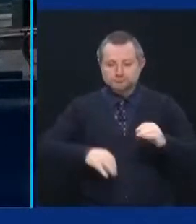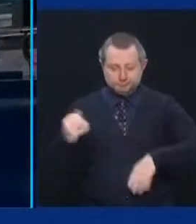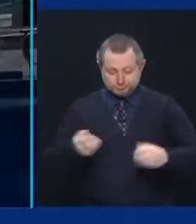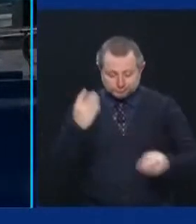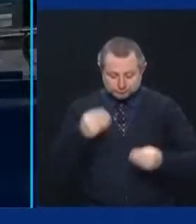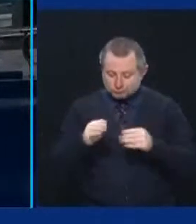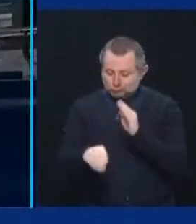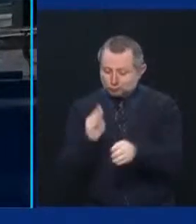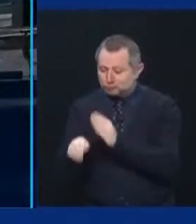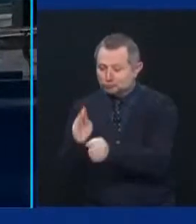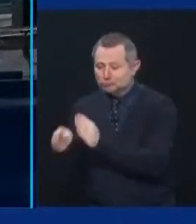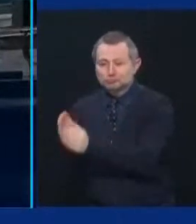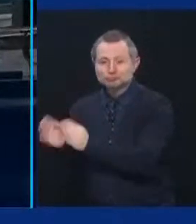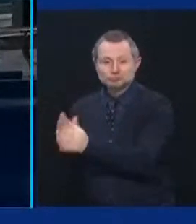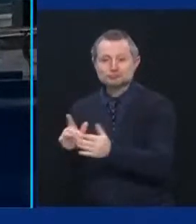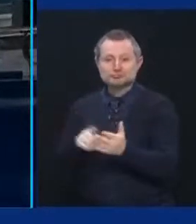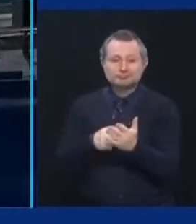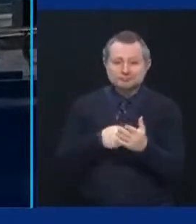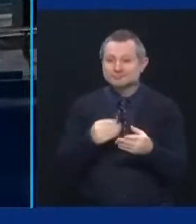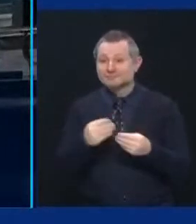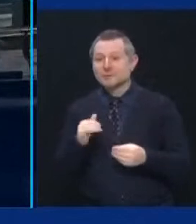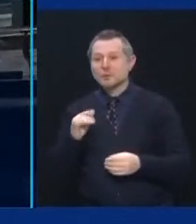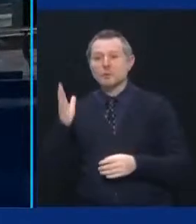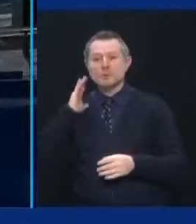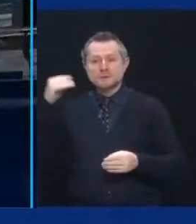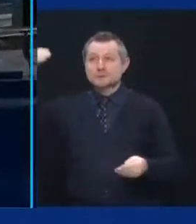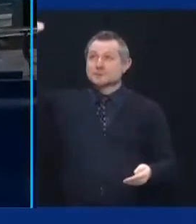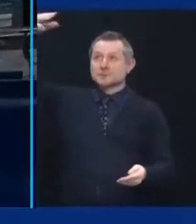able to read the mail, and they used the sunlight to actually